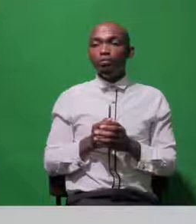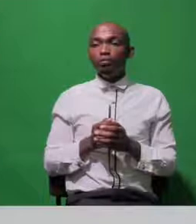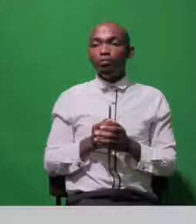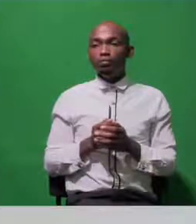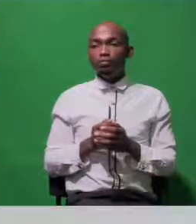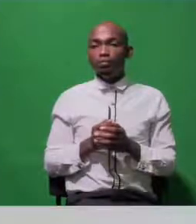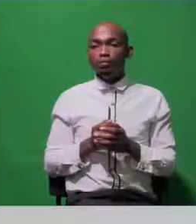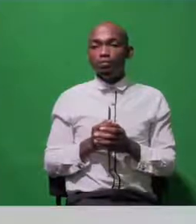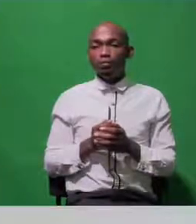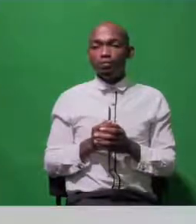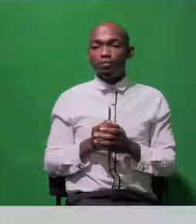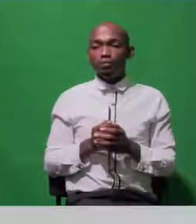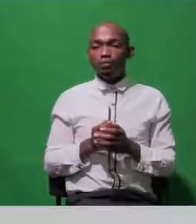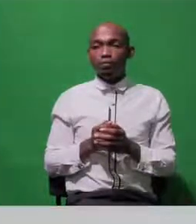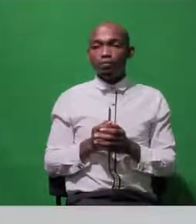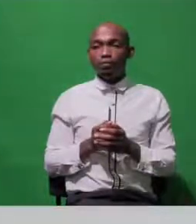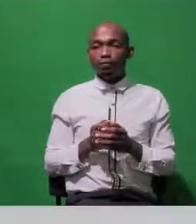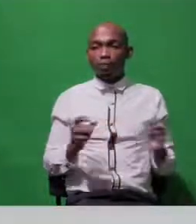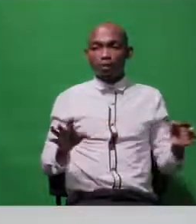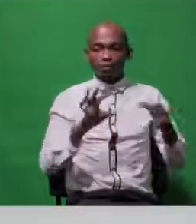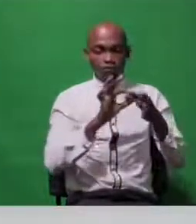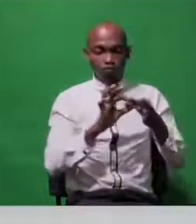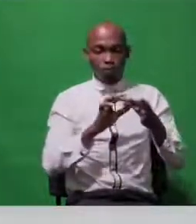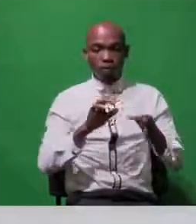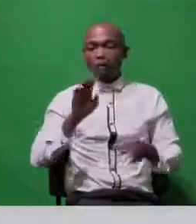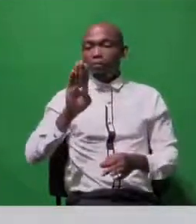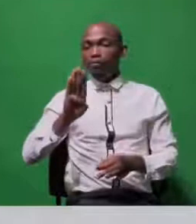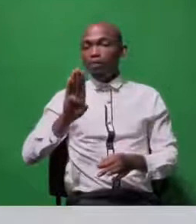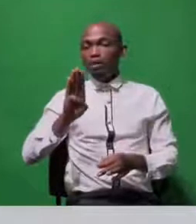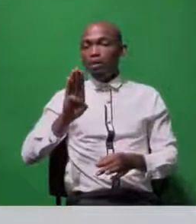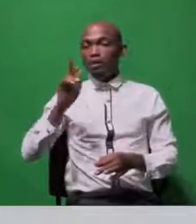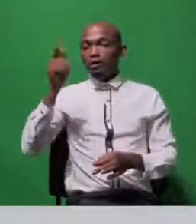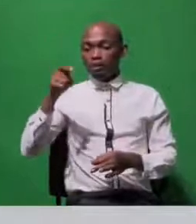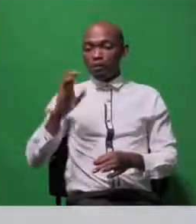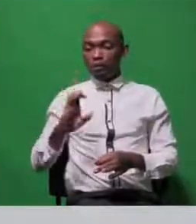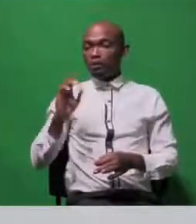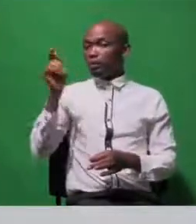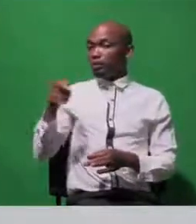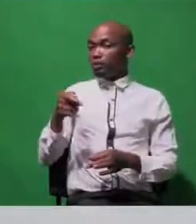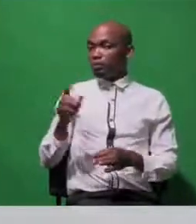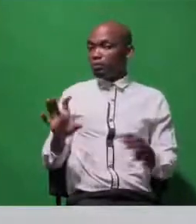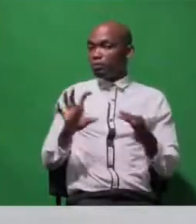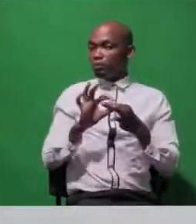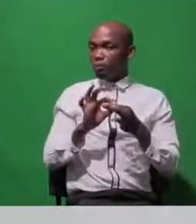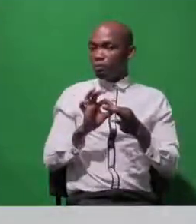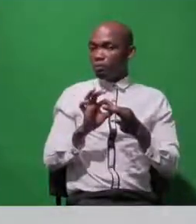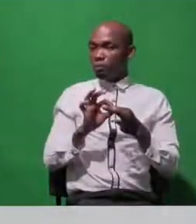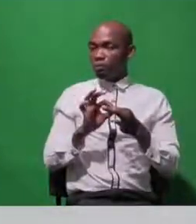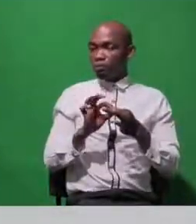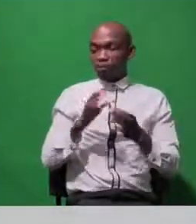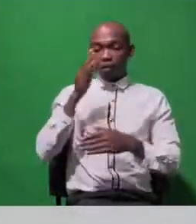have B, B, C dash. And the last one is